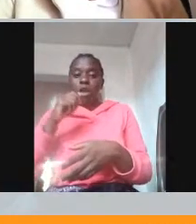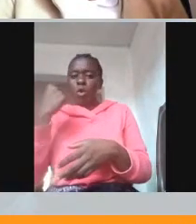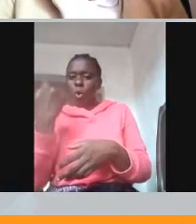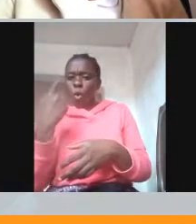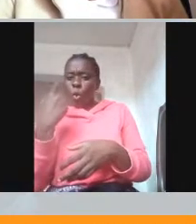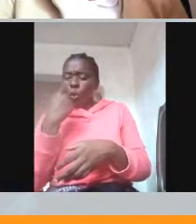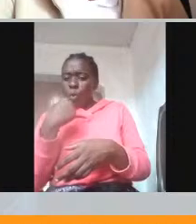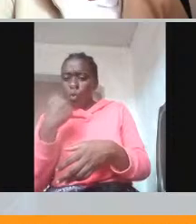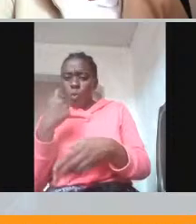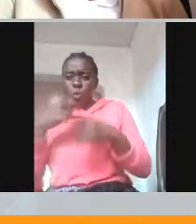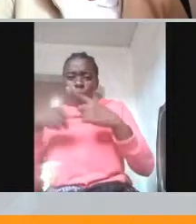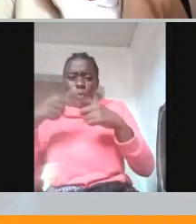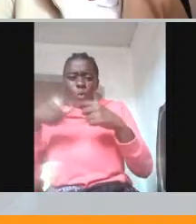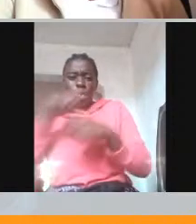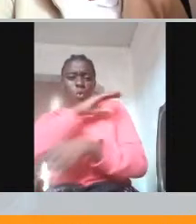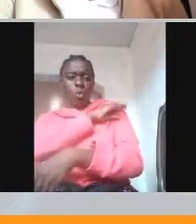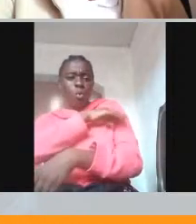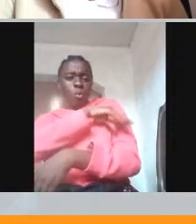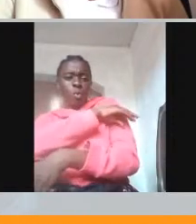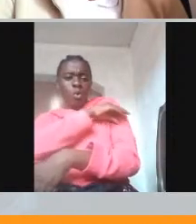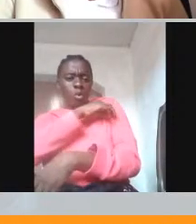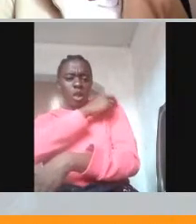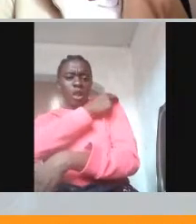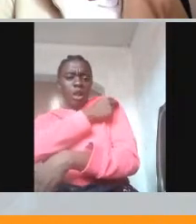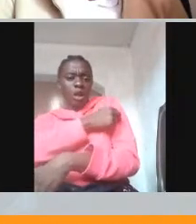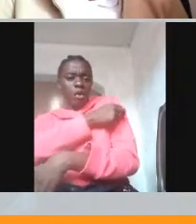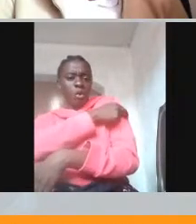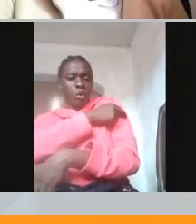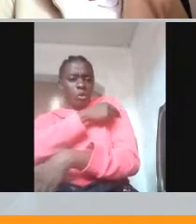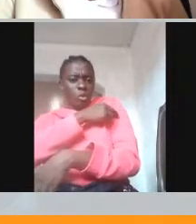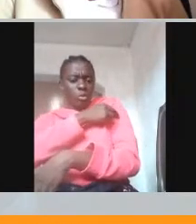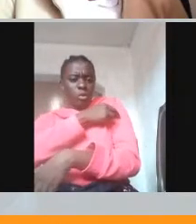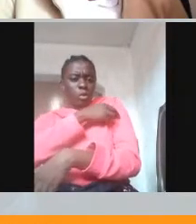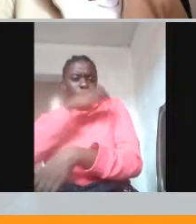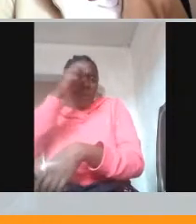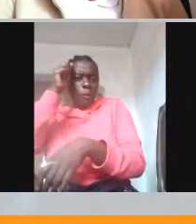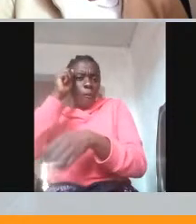of the makeup, they may also have the